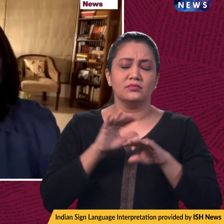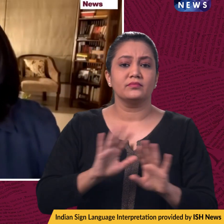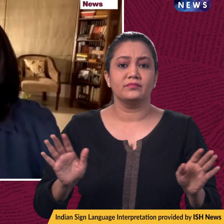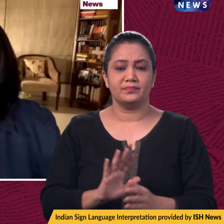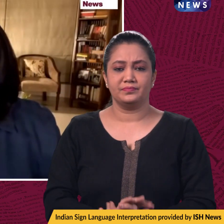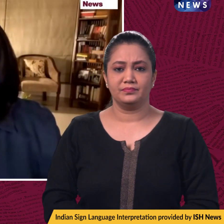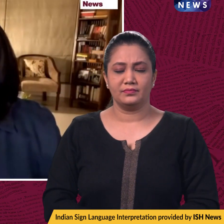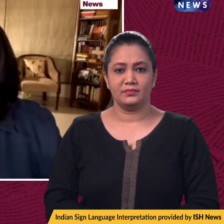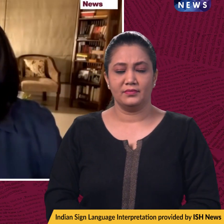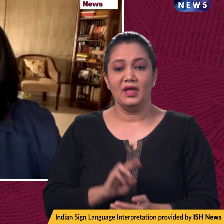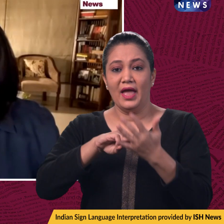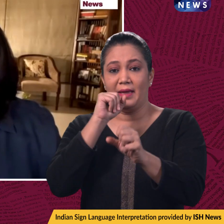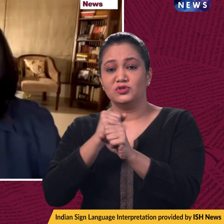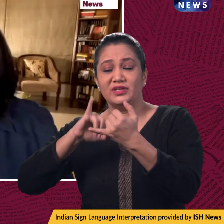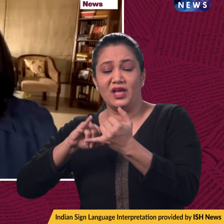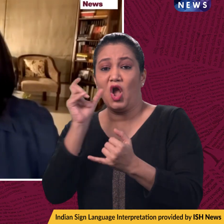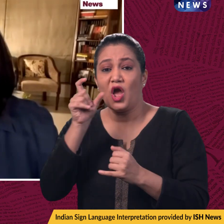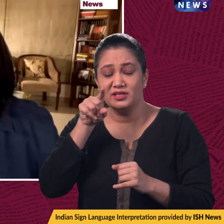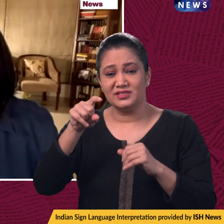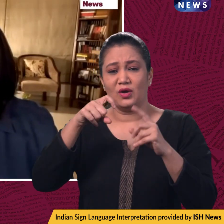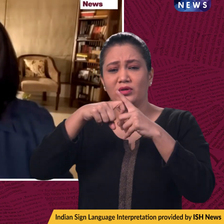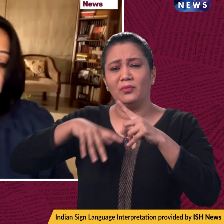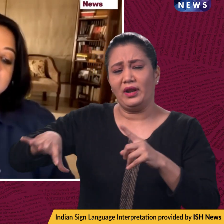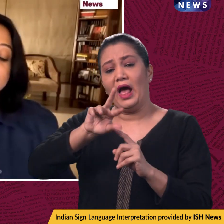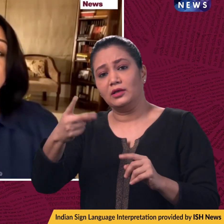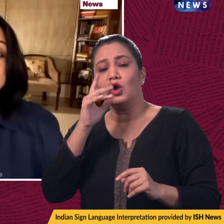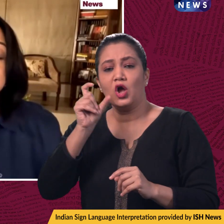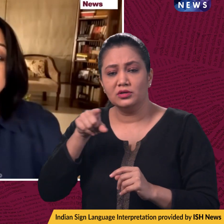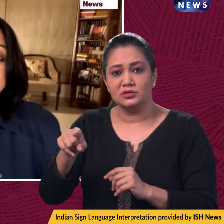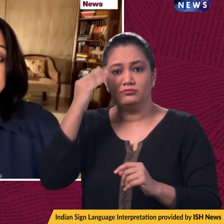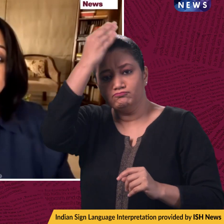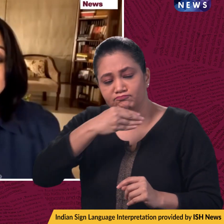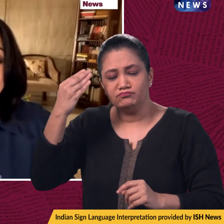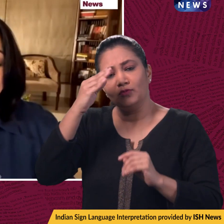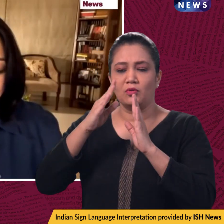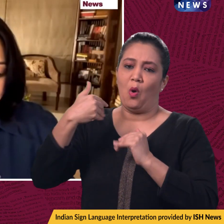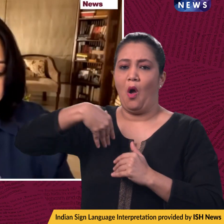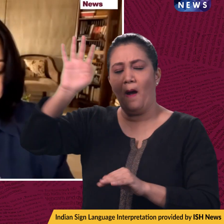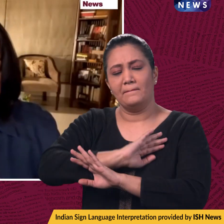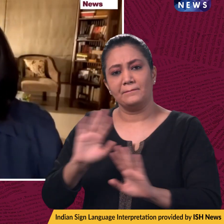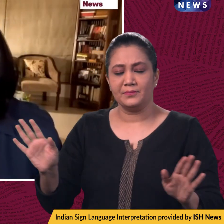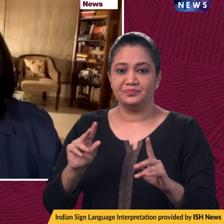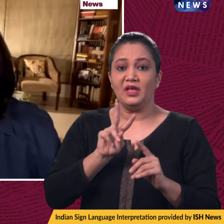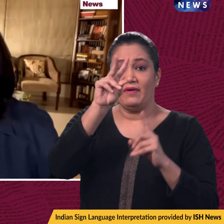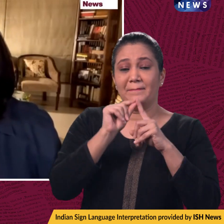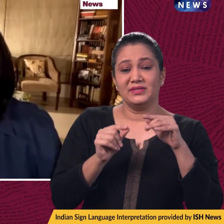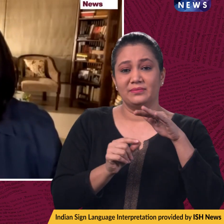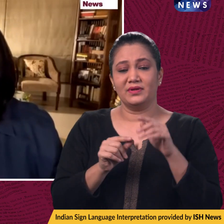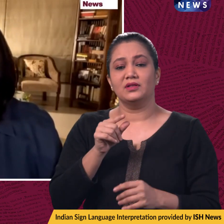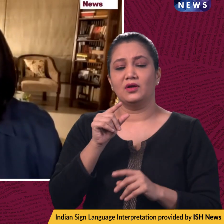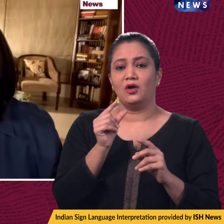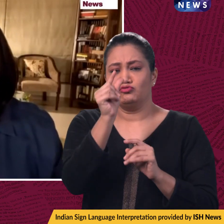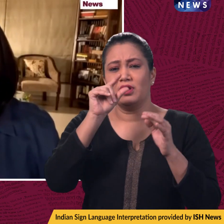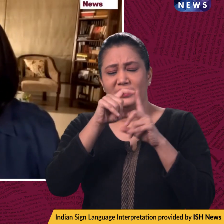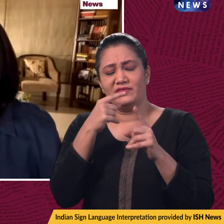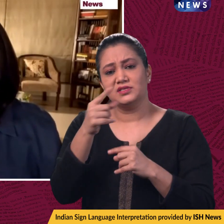At the M. Shetty Government First Grade College in Kundapur, students in hijab were sent home. Vice Principal of the college, Usha